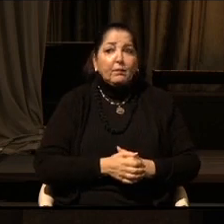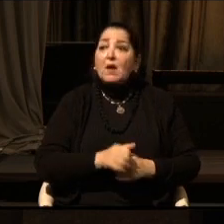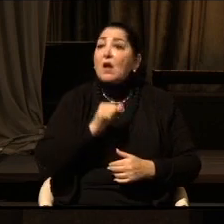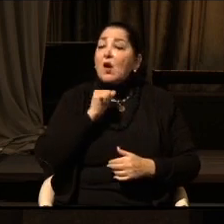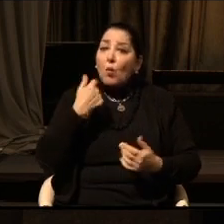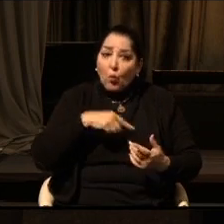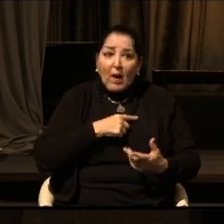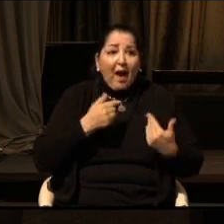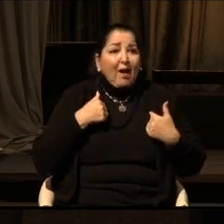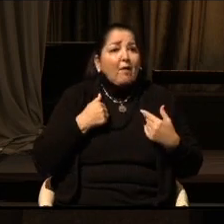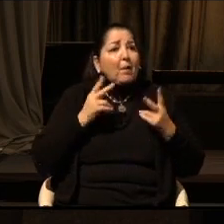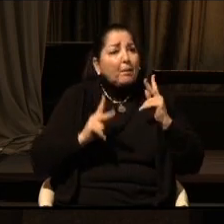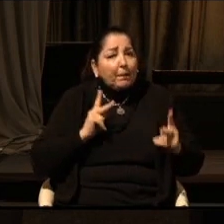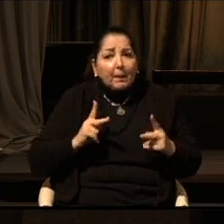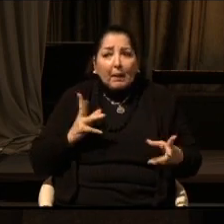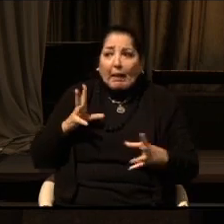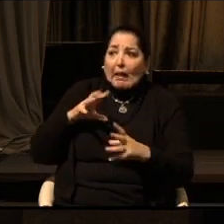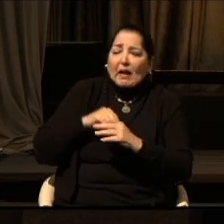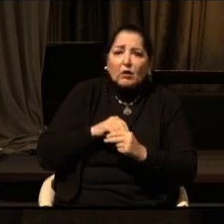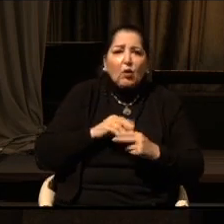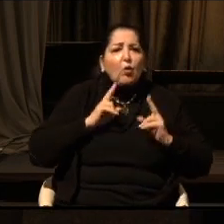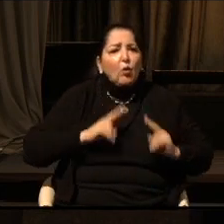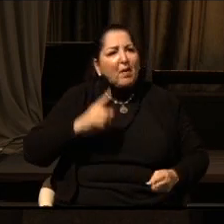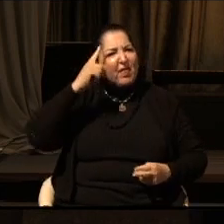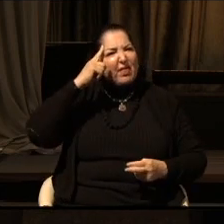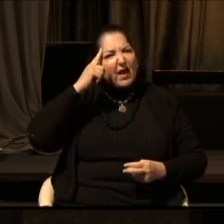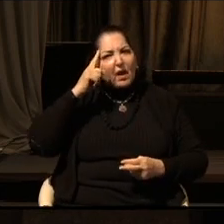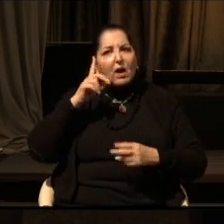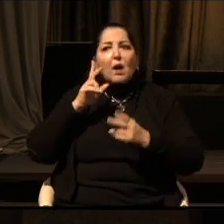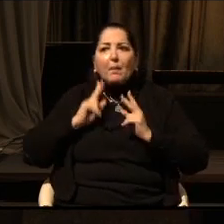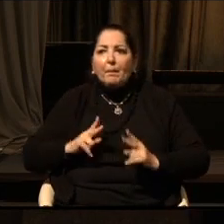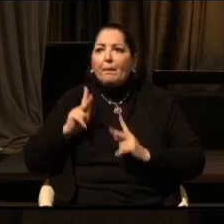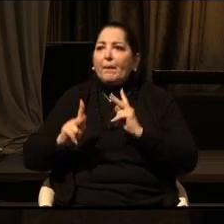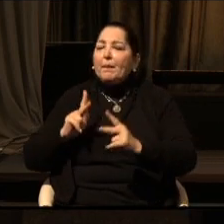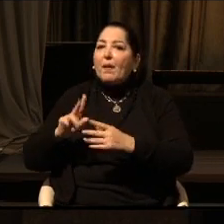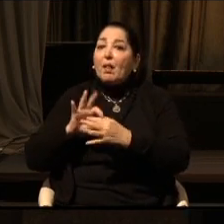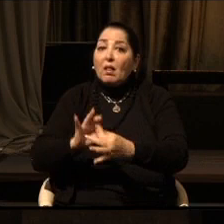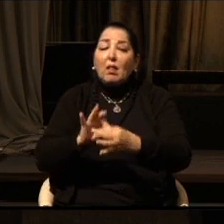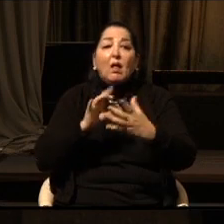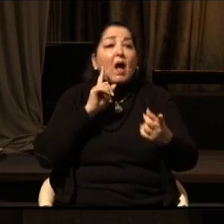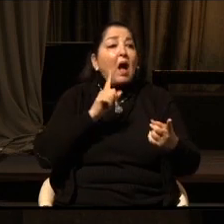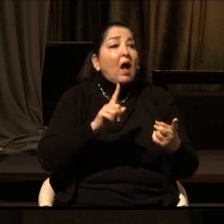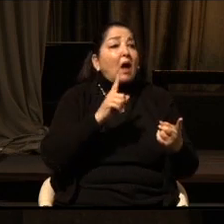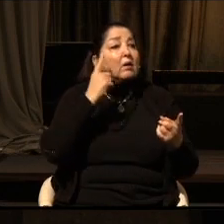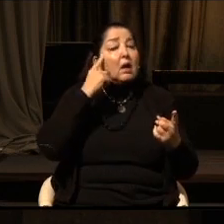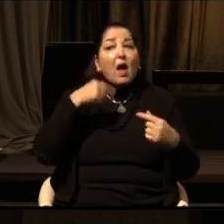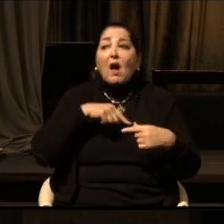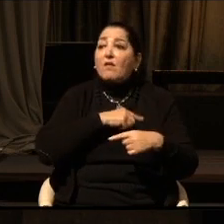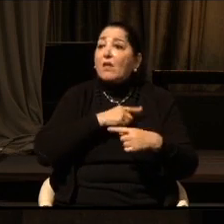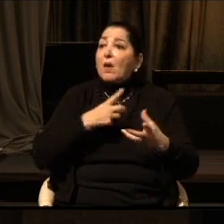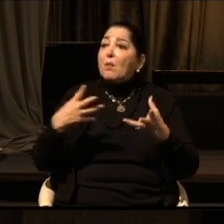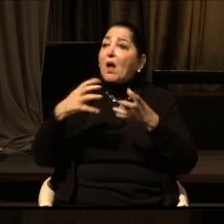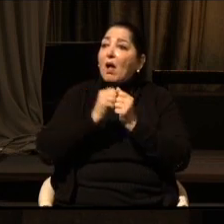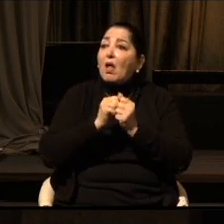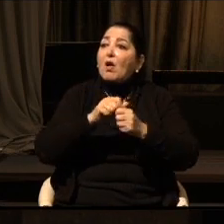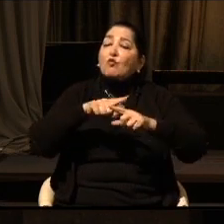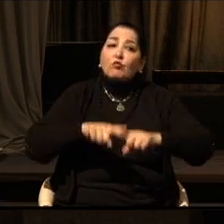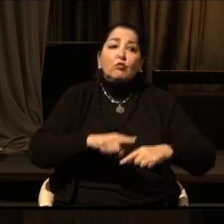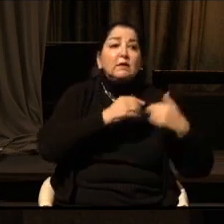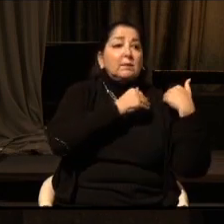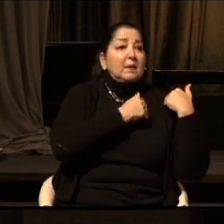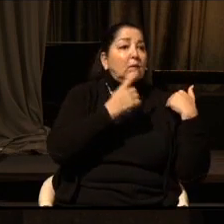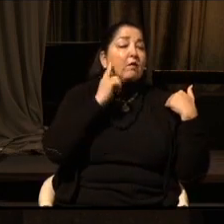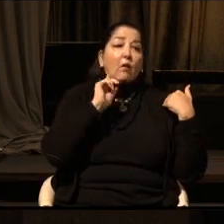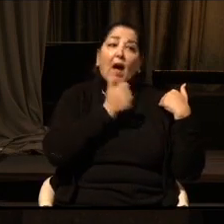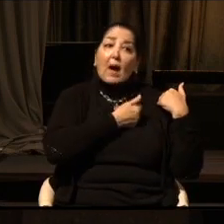how we held each other collectively accountable to our actions, be them good or bad.